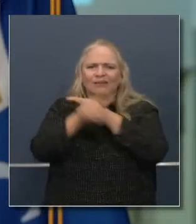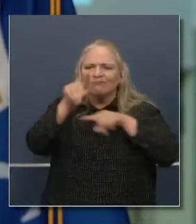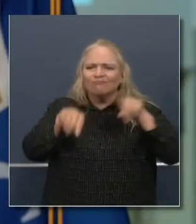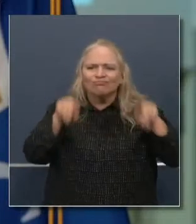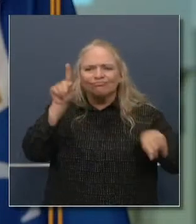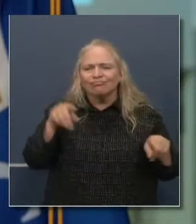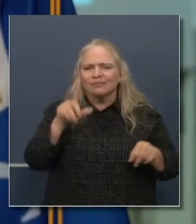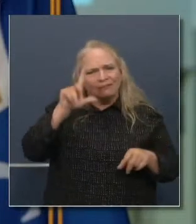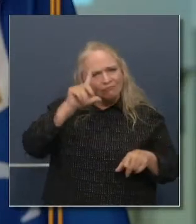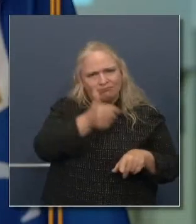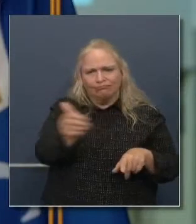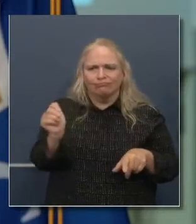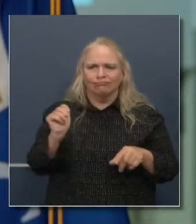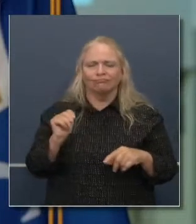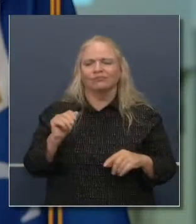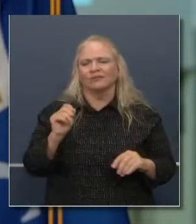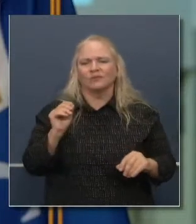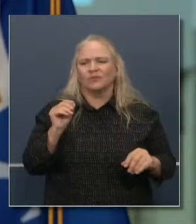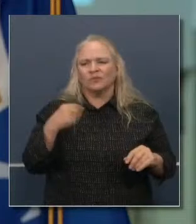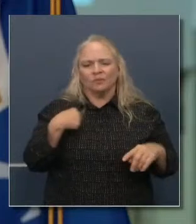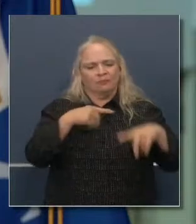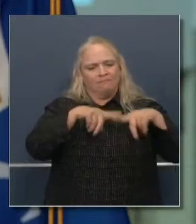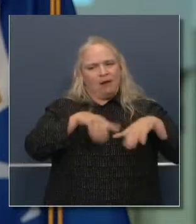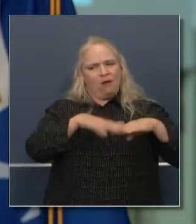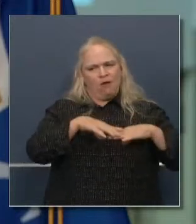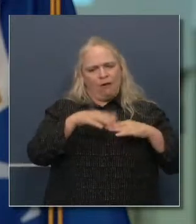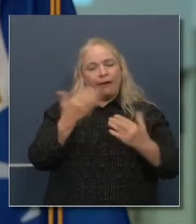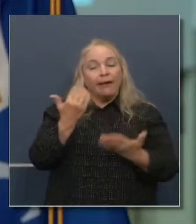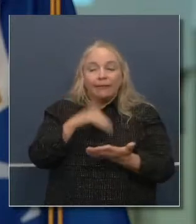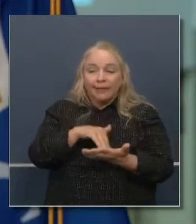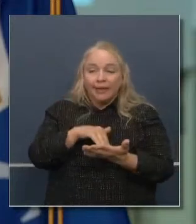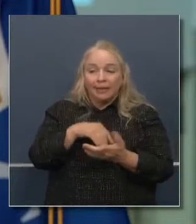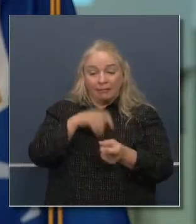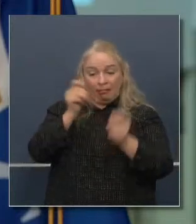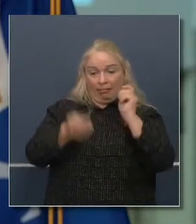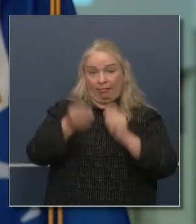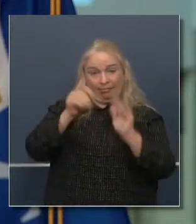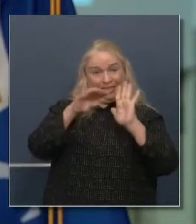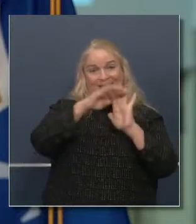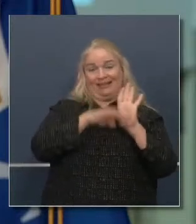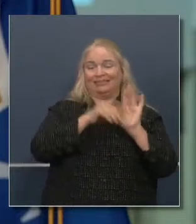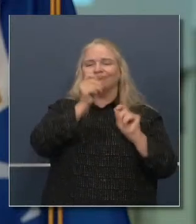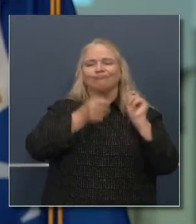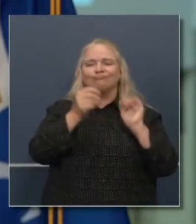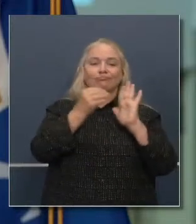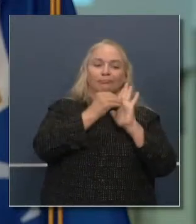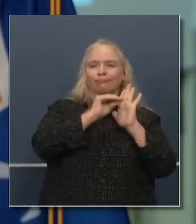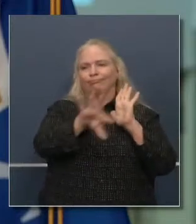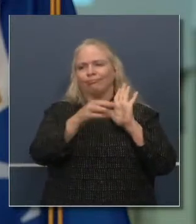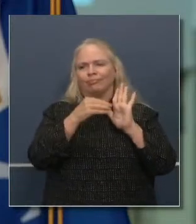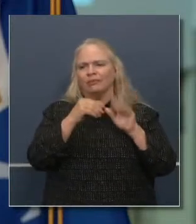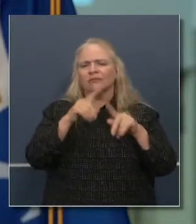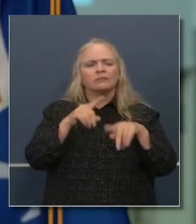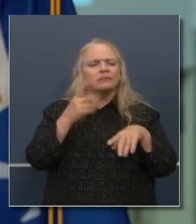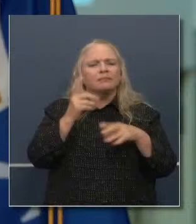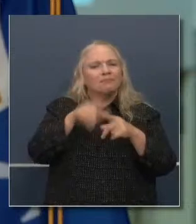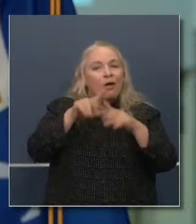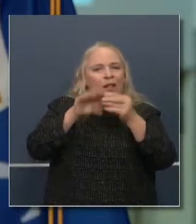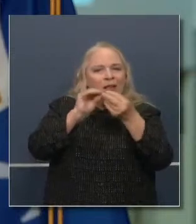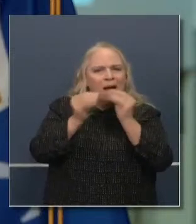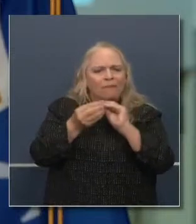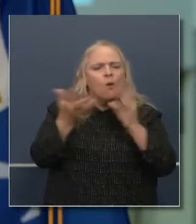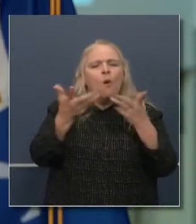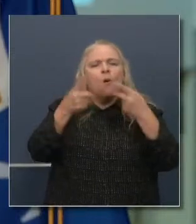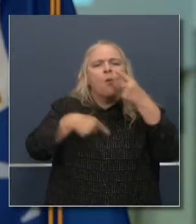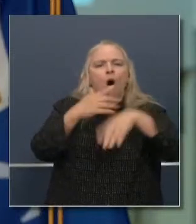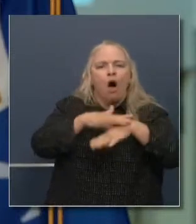as it relates to the spread of this disease is marked by my weekly presentations where we try to